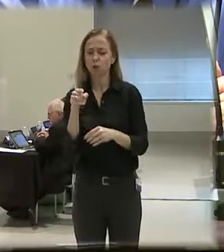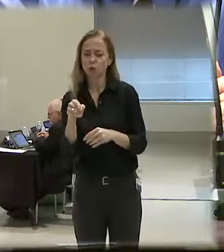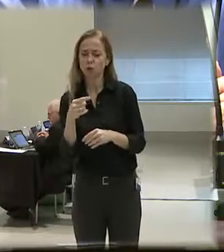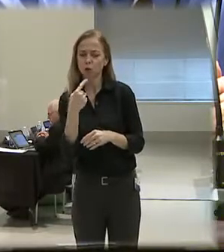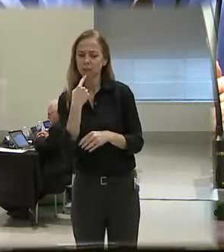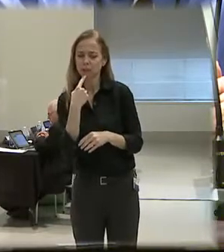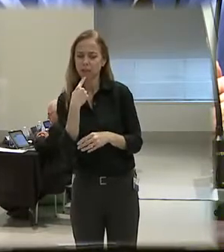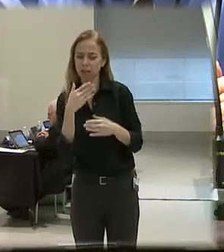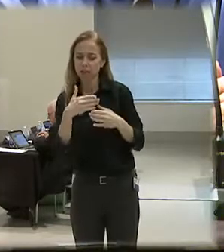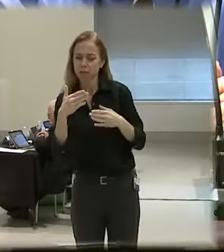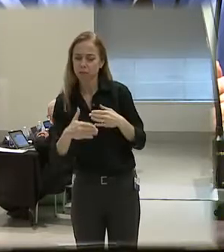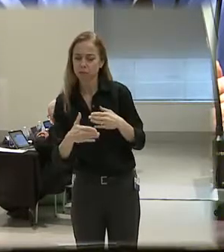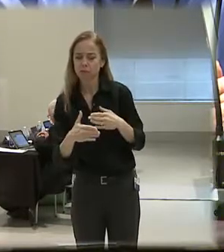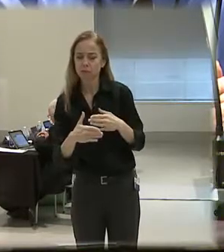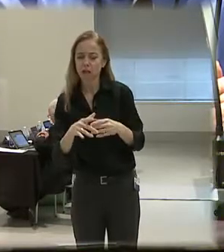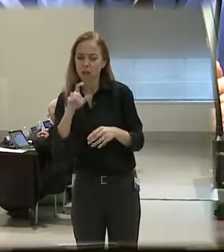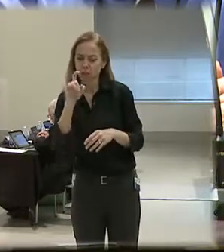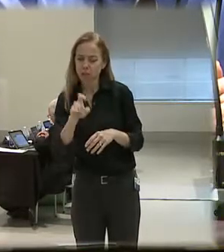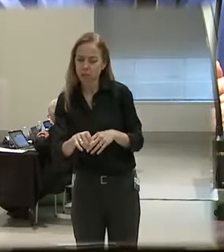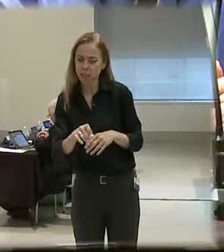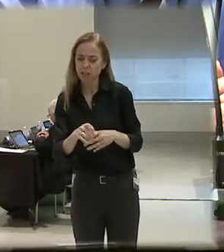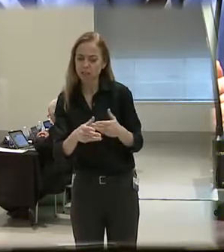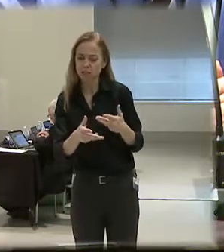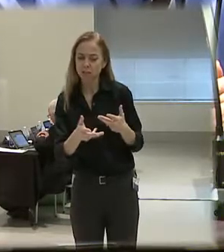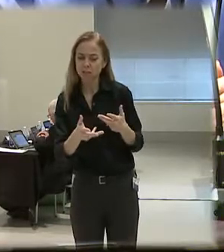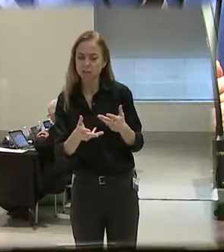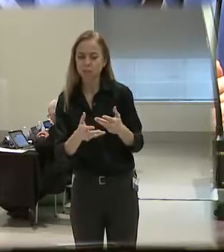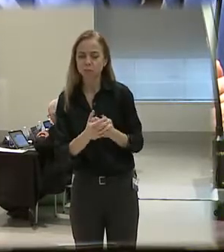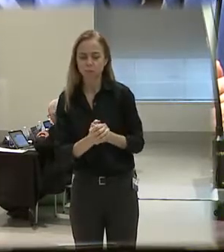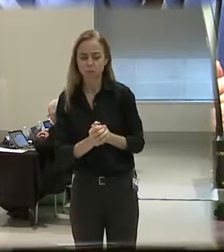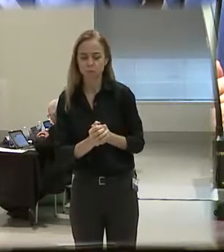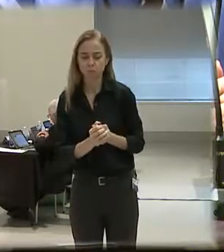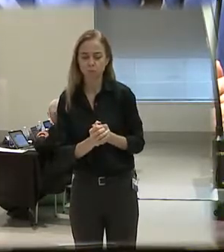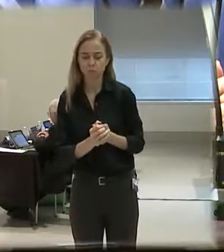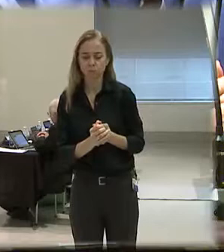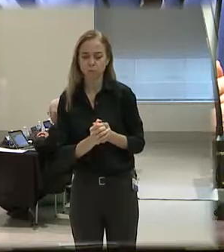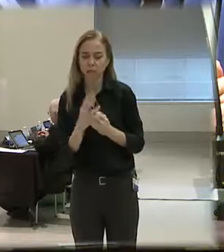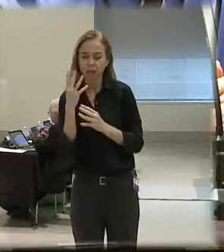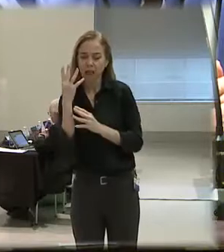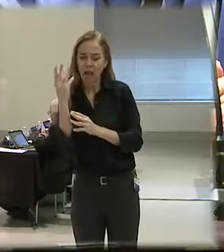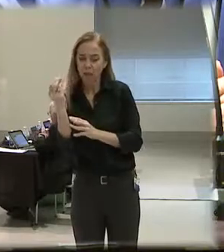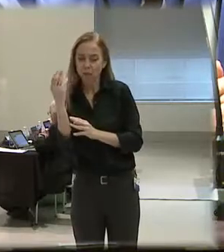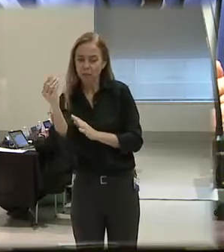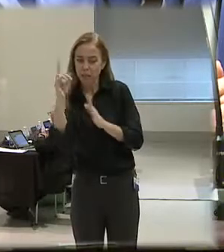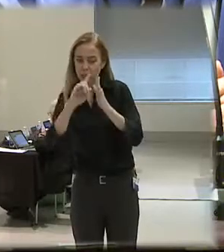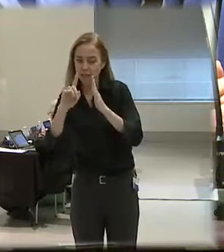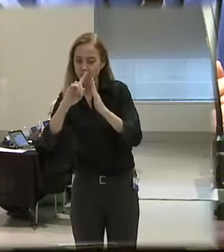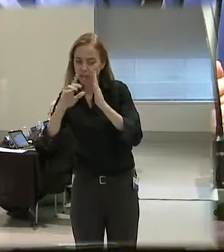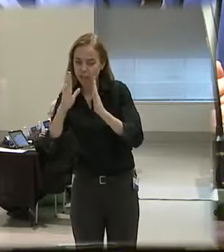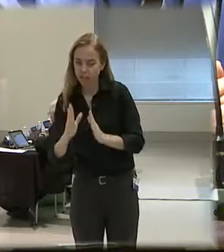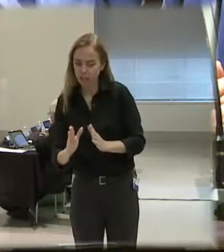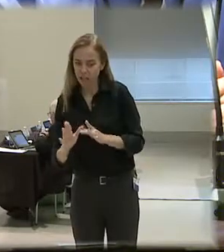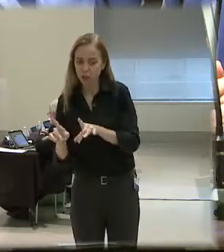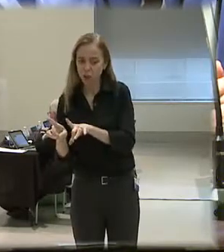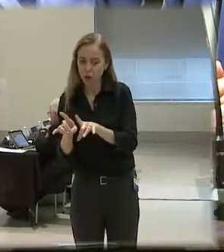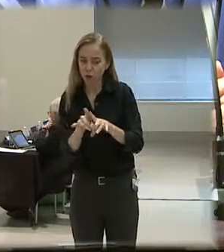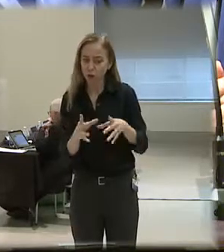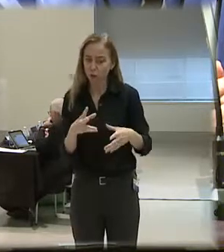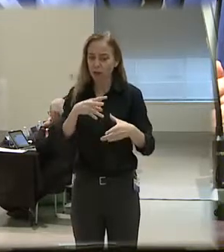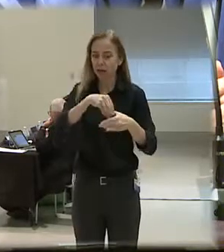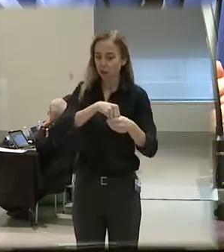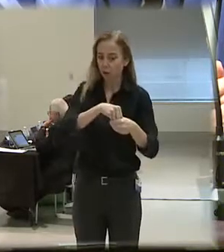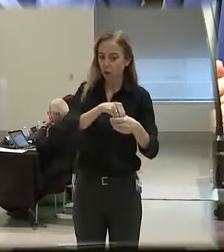conclude that there needs to be outside investigators involved of police